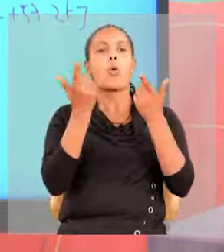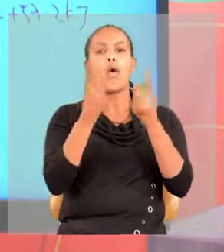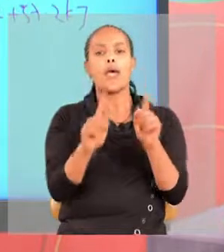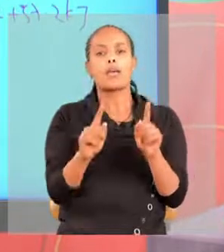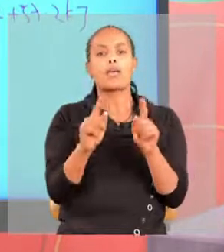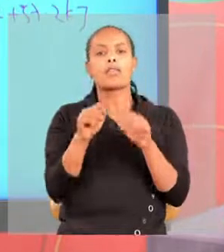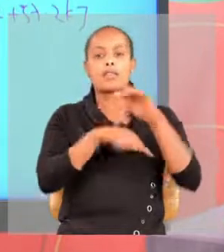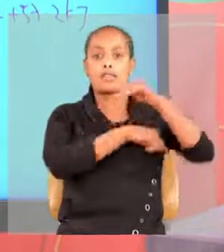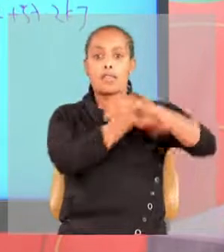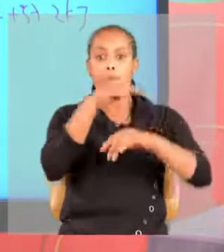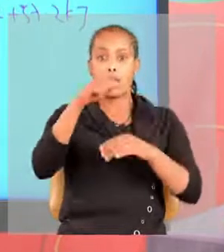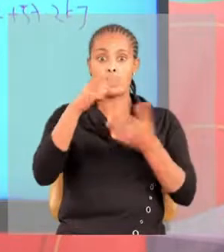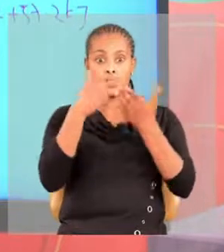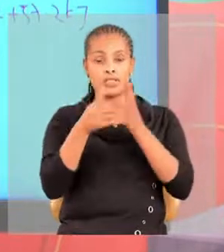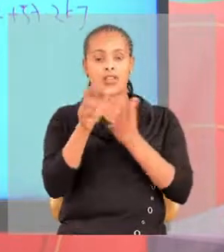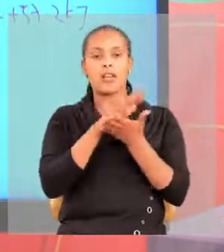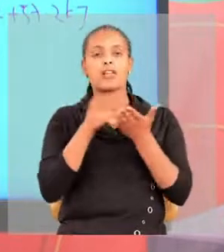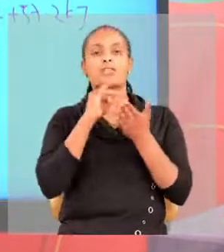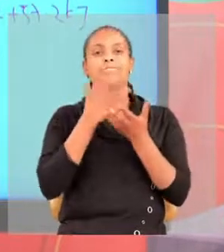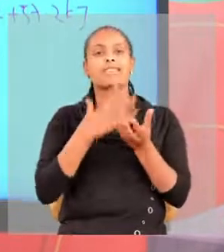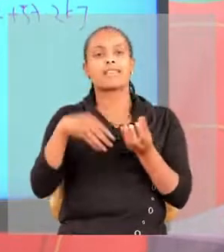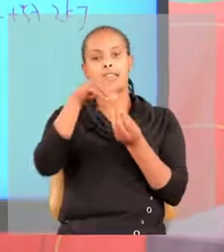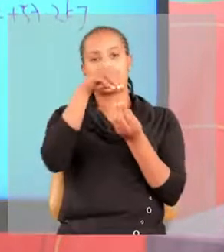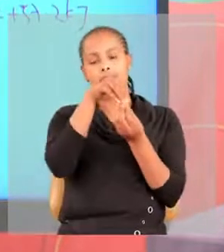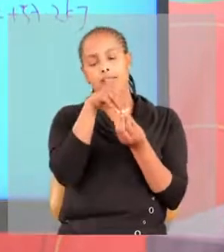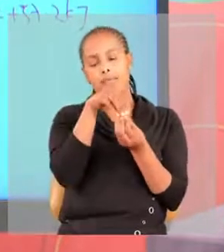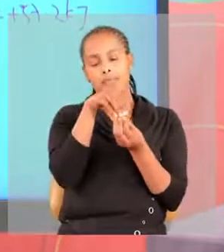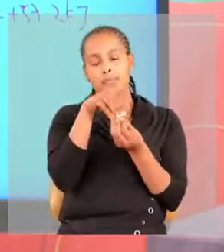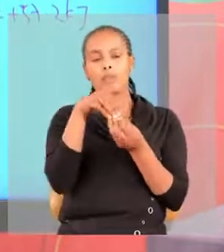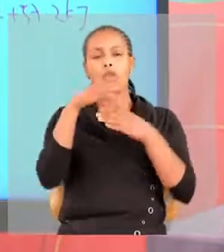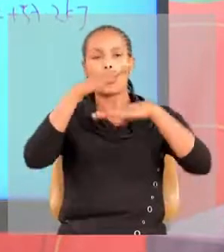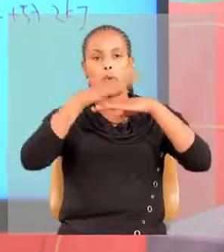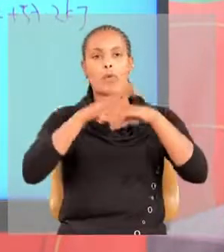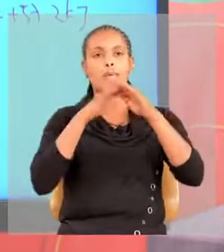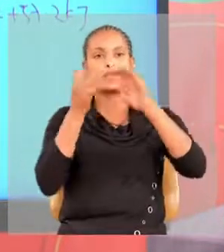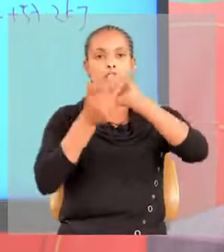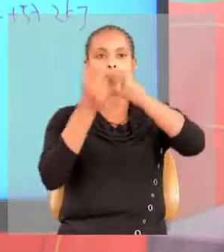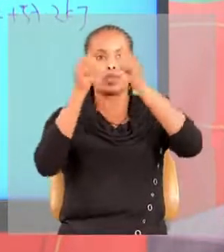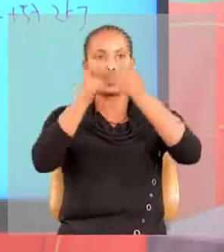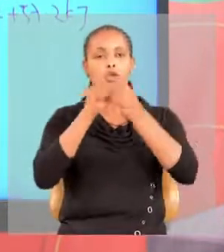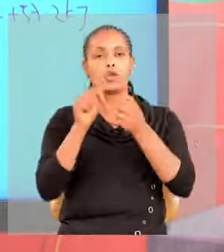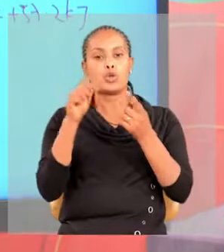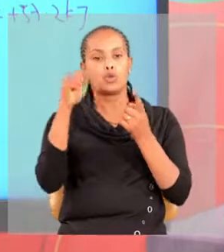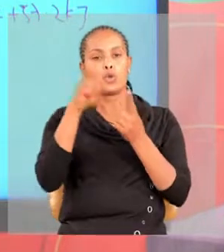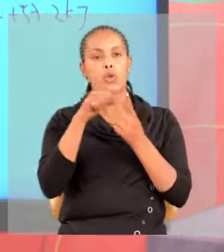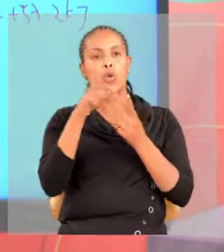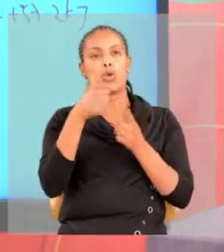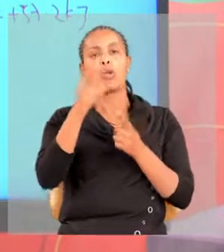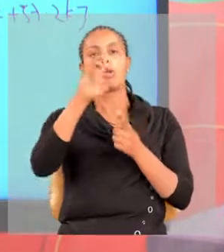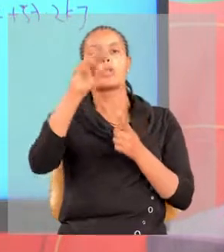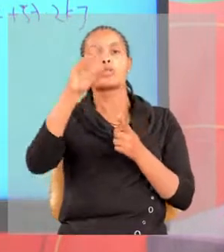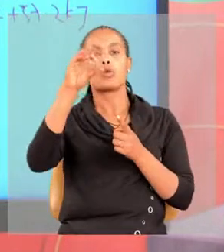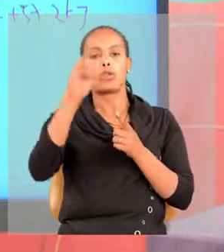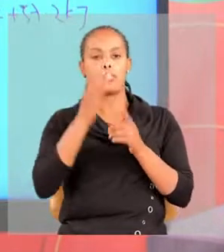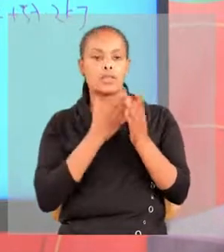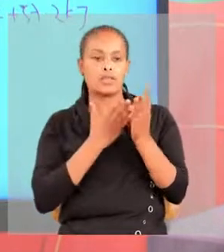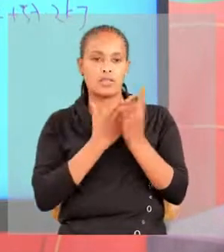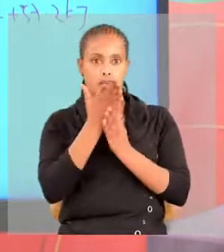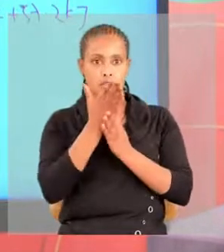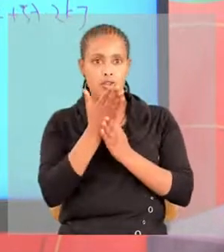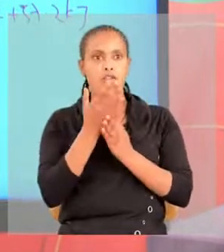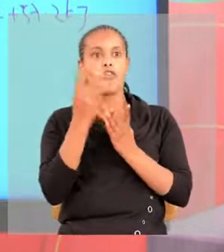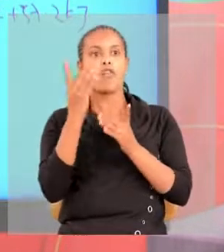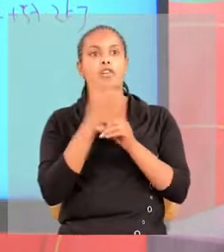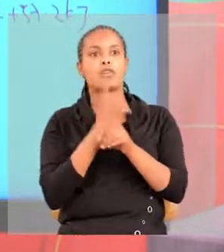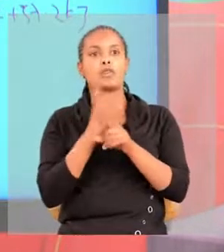When temperature of this reaction increase, equilibrium shift to endothermic side.